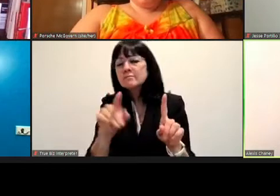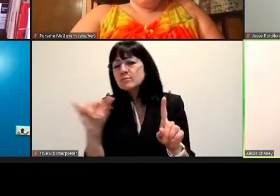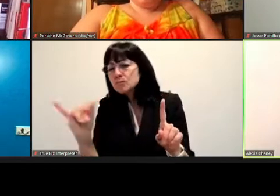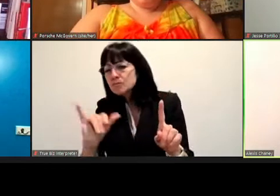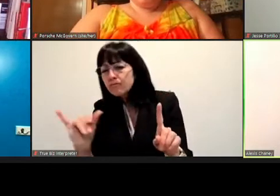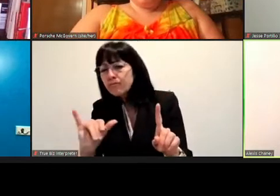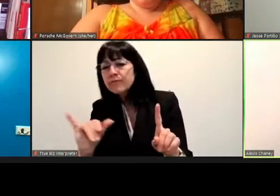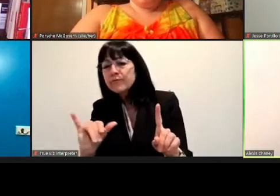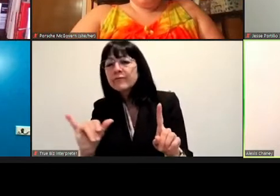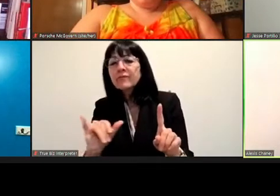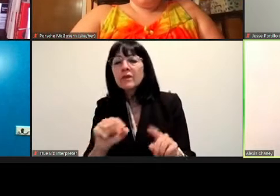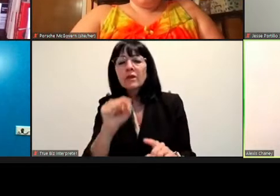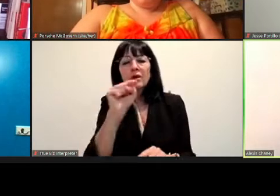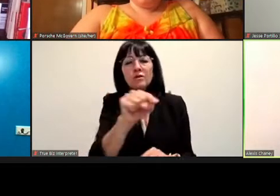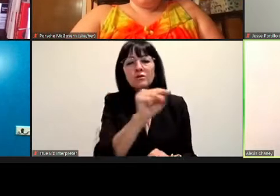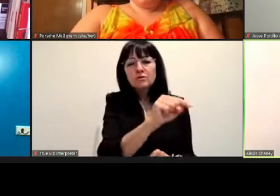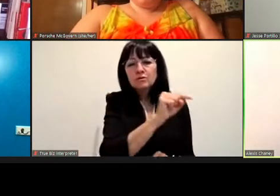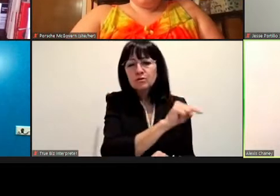lot of